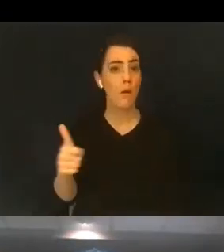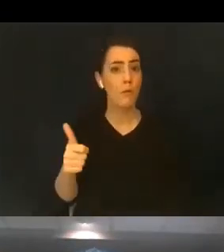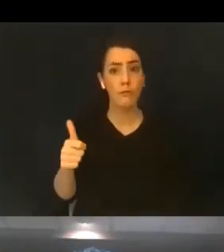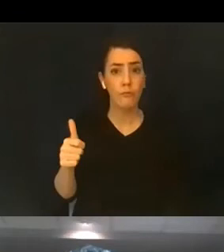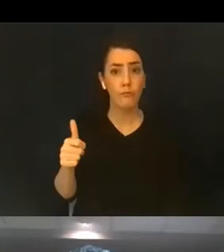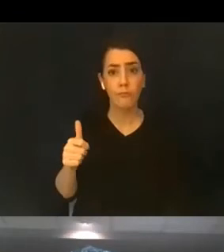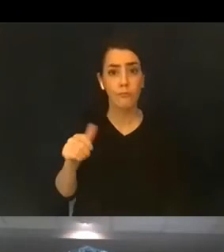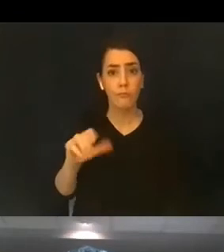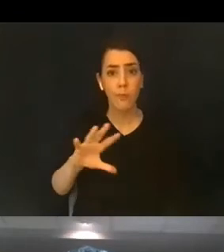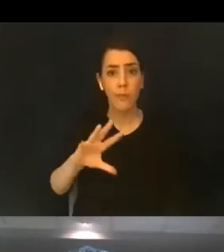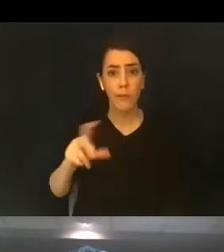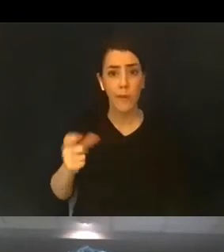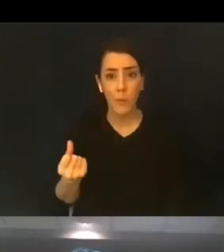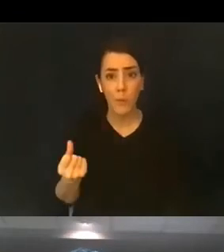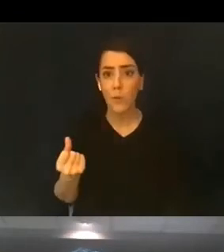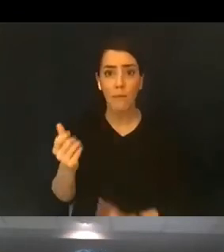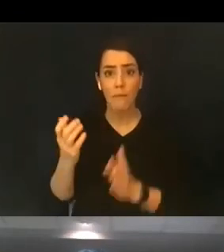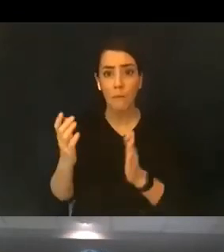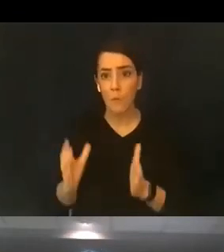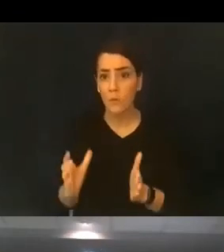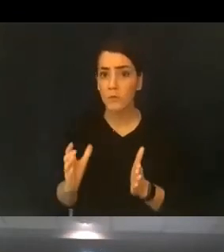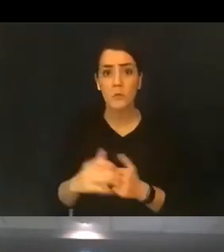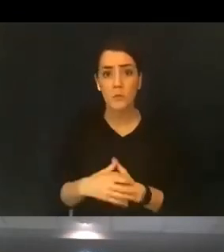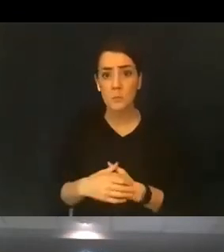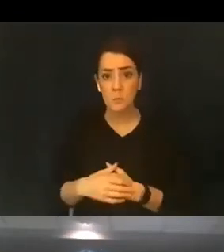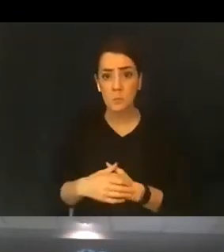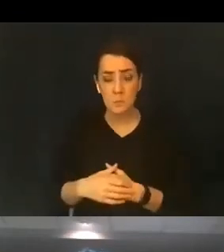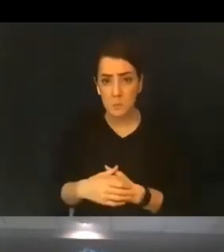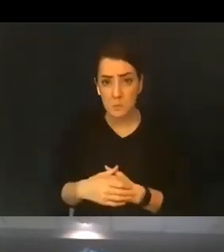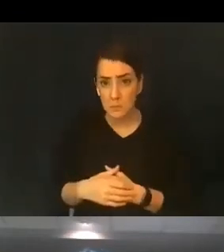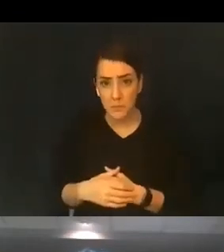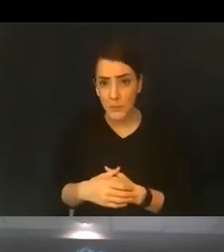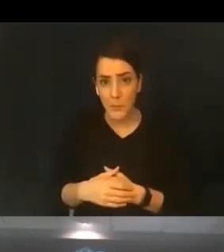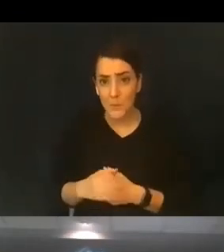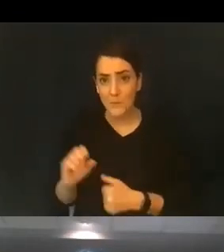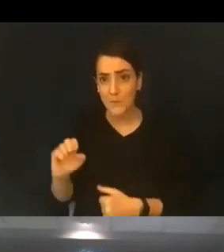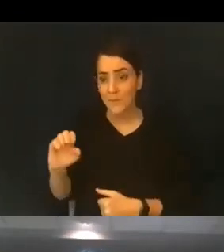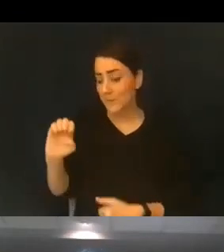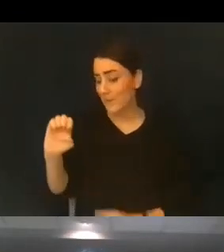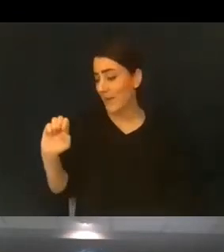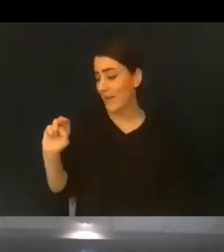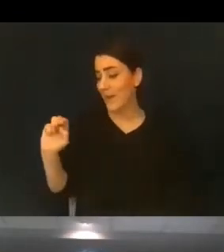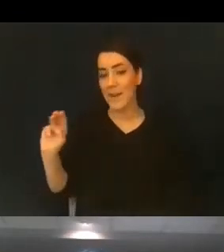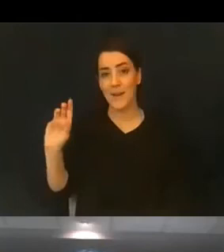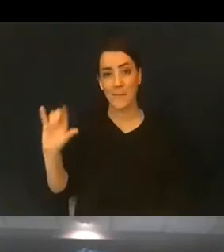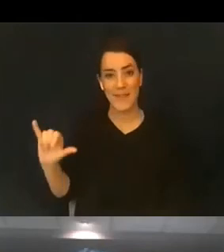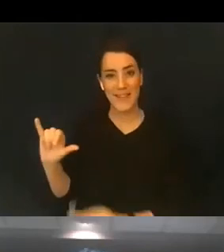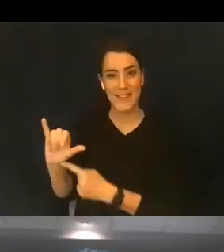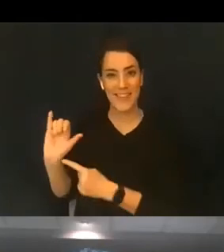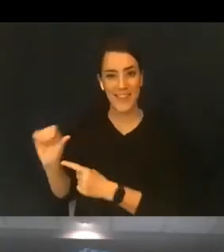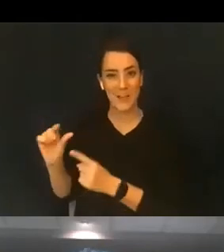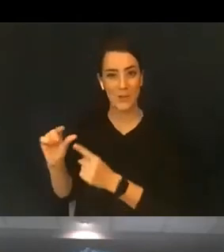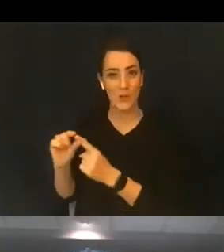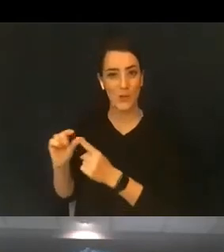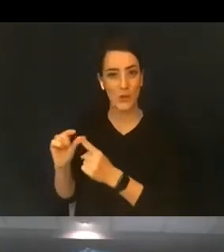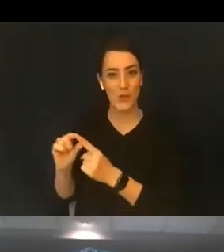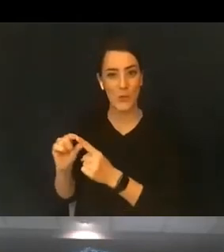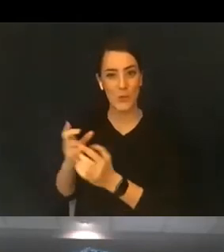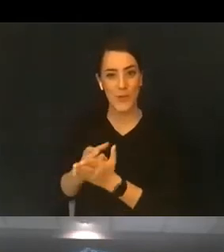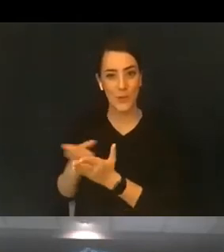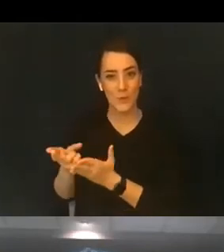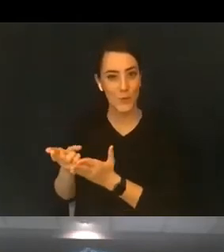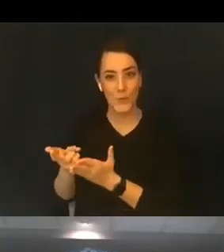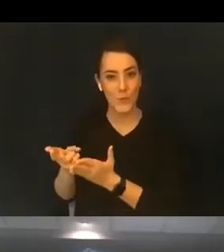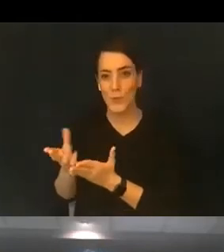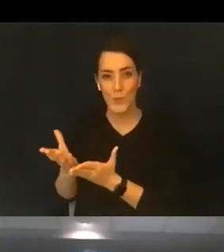that he regrets today? So I would be kind of mindful about trying to extrapolate truth from any